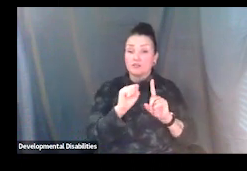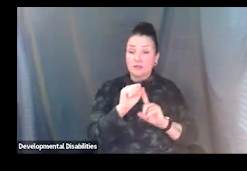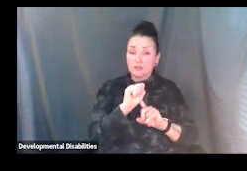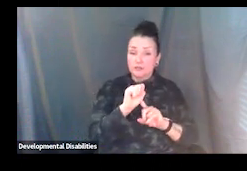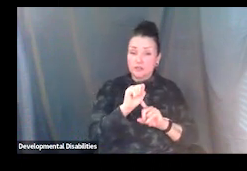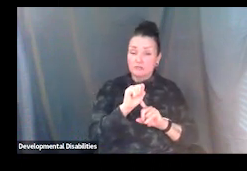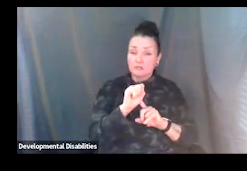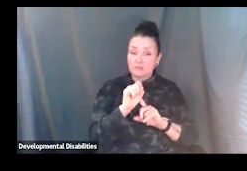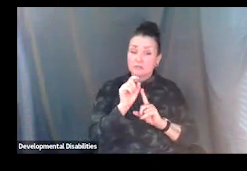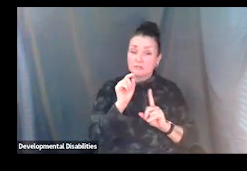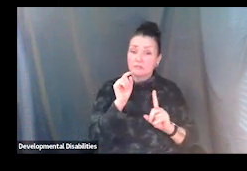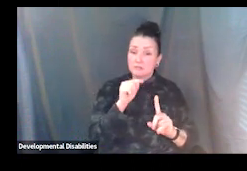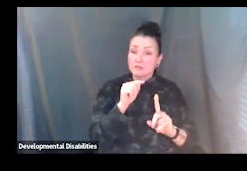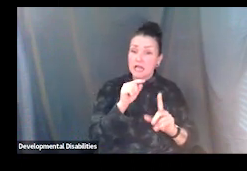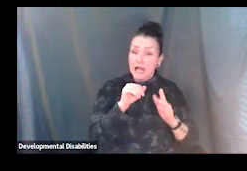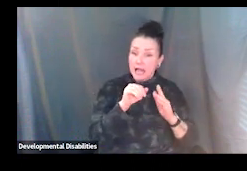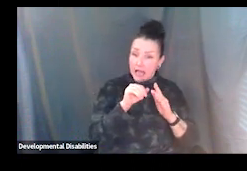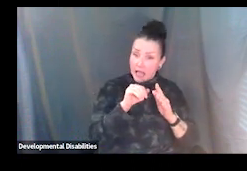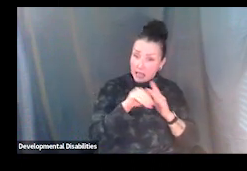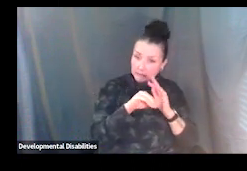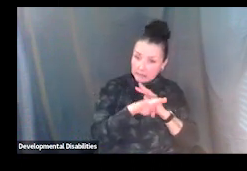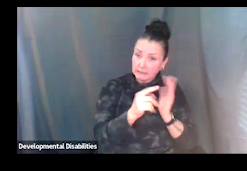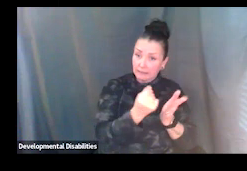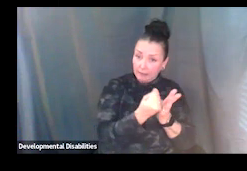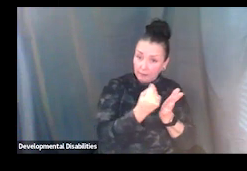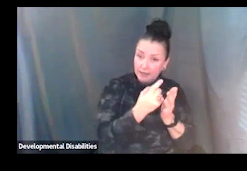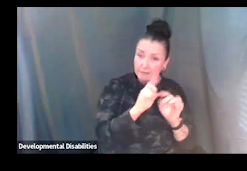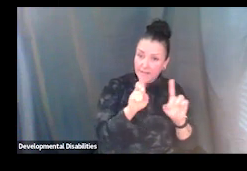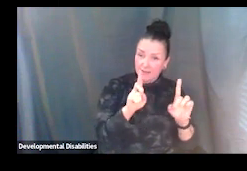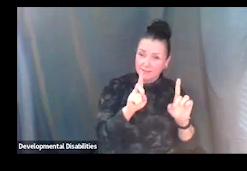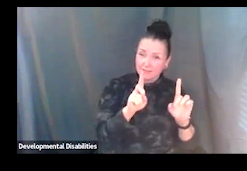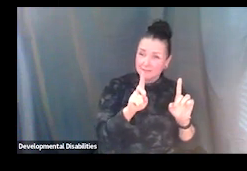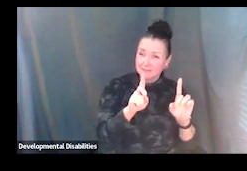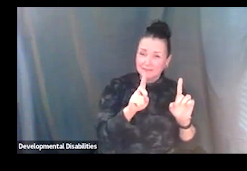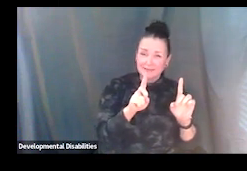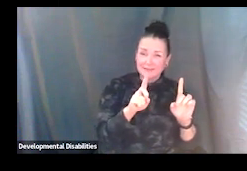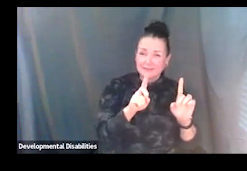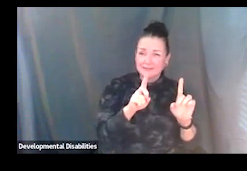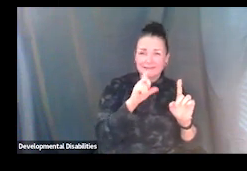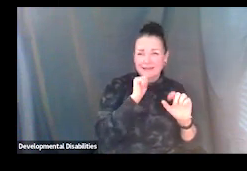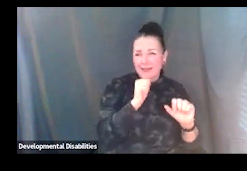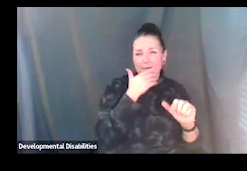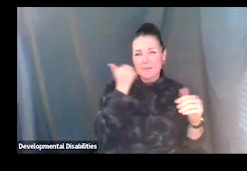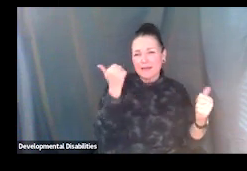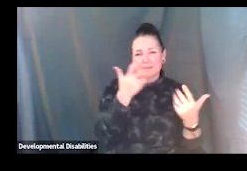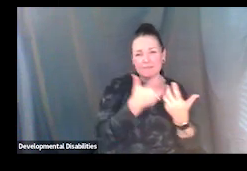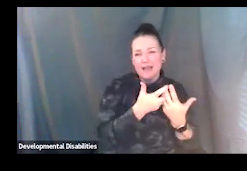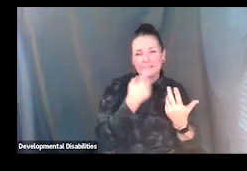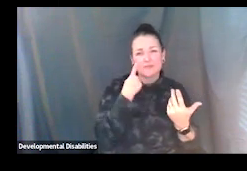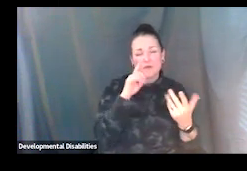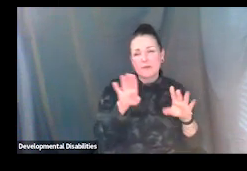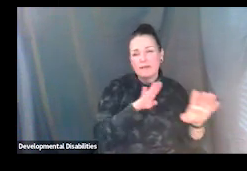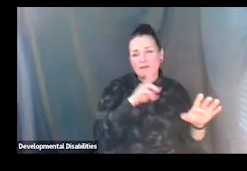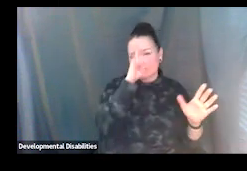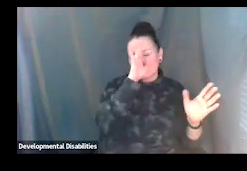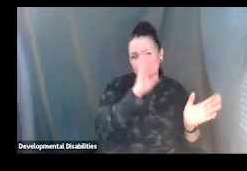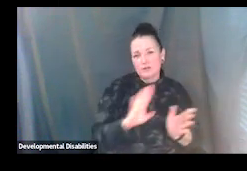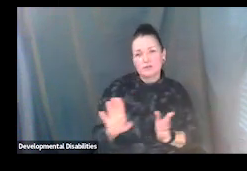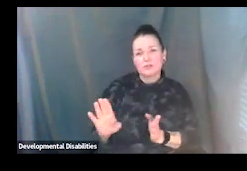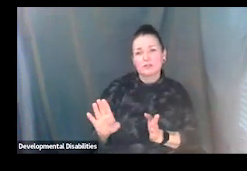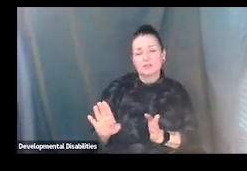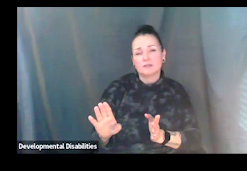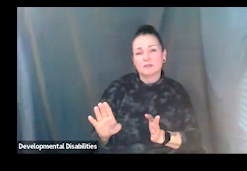really been what we might think is optimal behavior management strategies. I think that's the real difficulty.